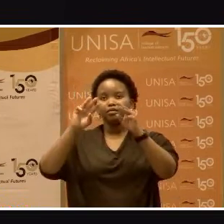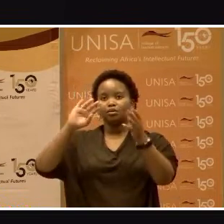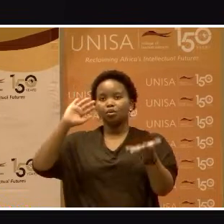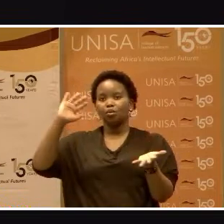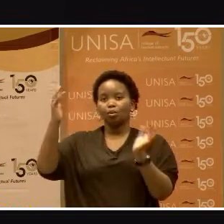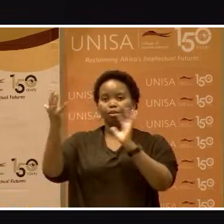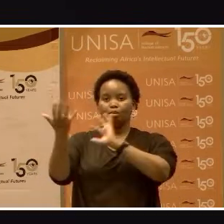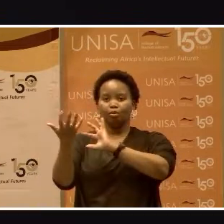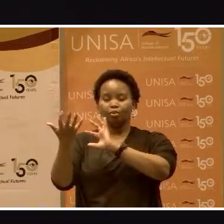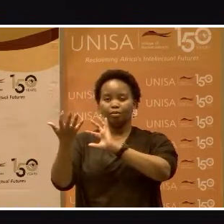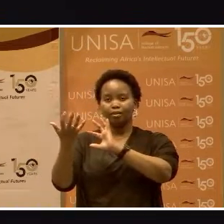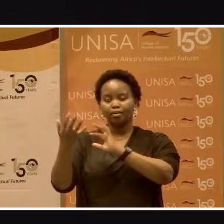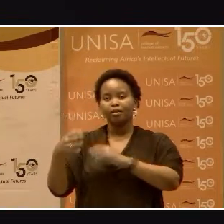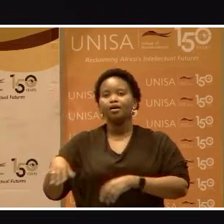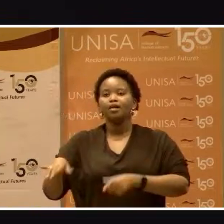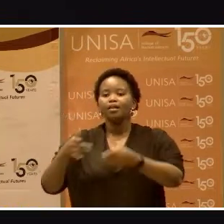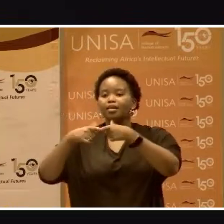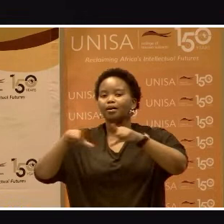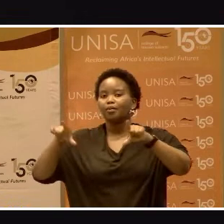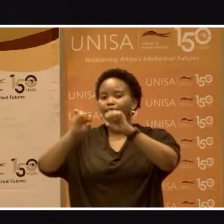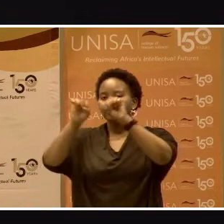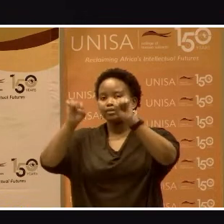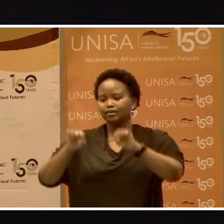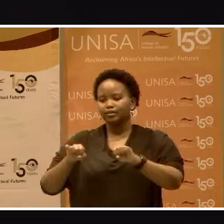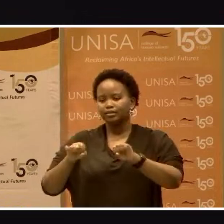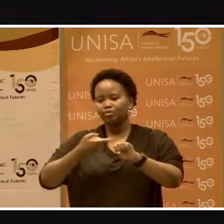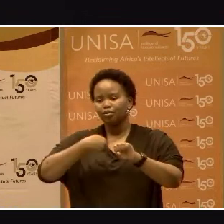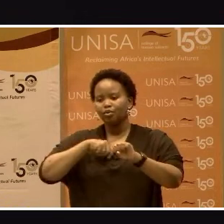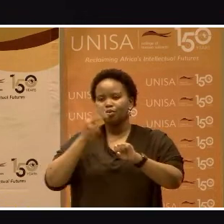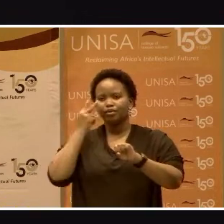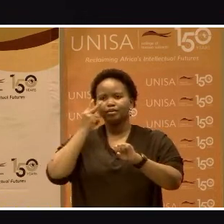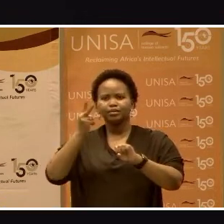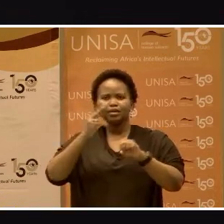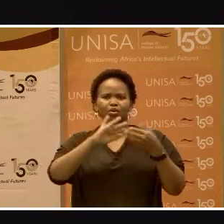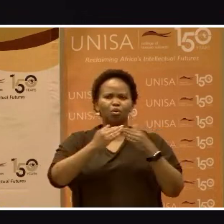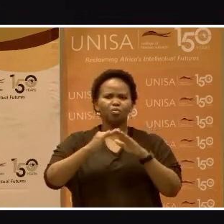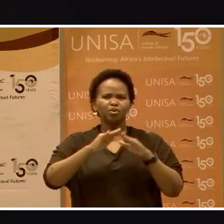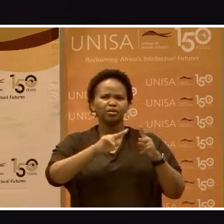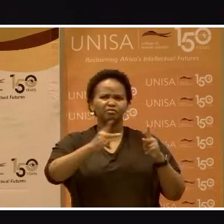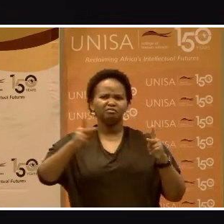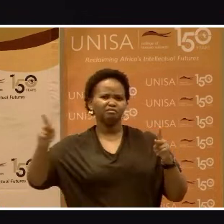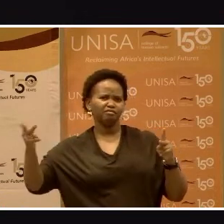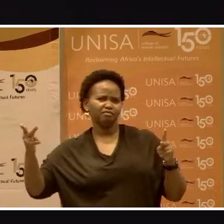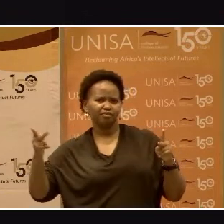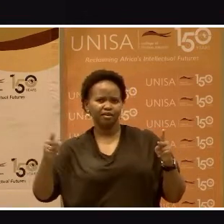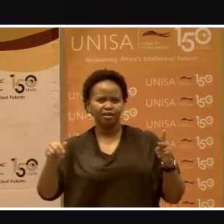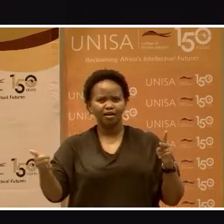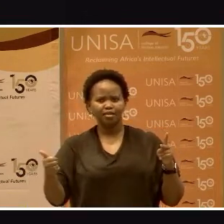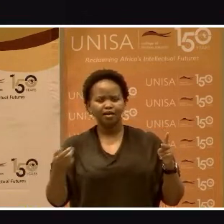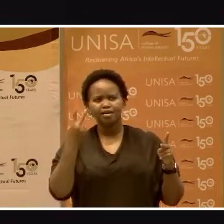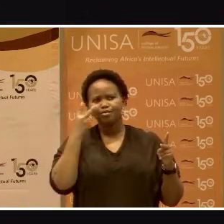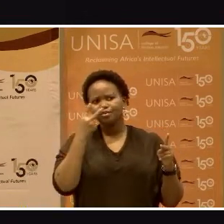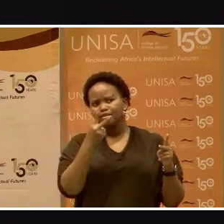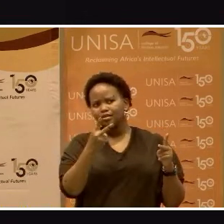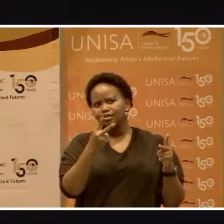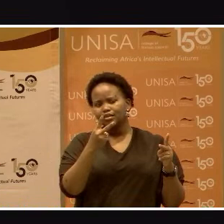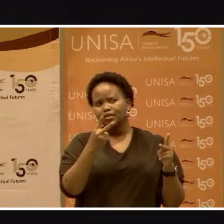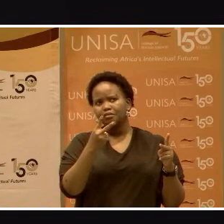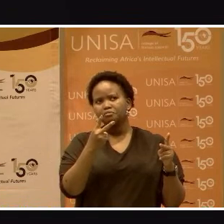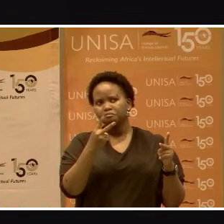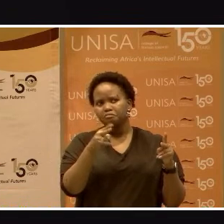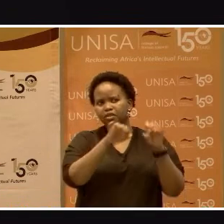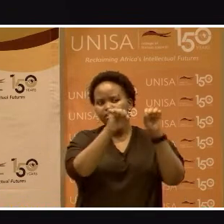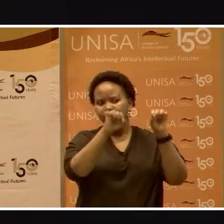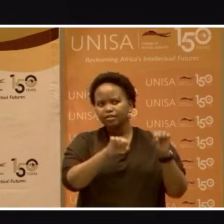language system. We see many indigenous communities we see them instituting their system